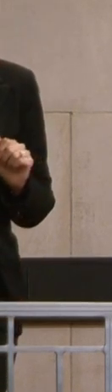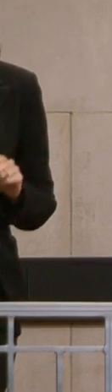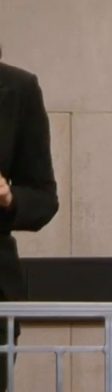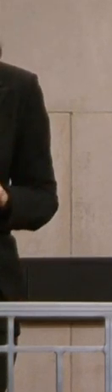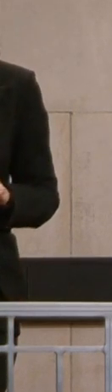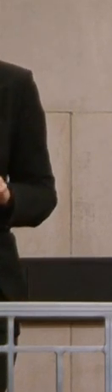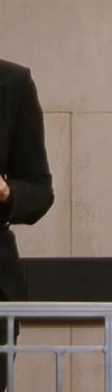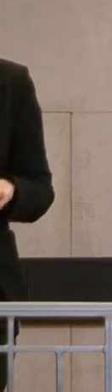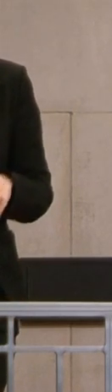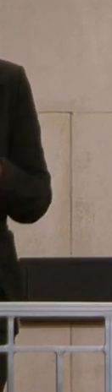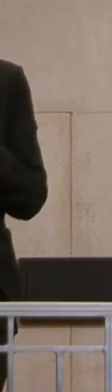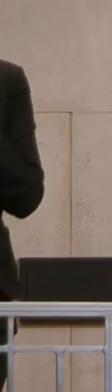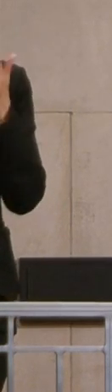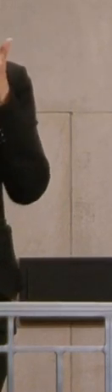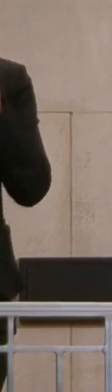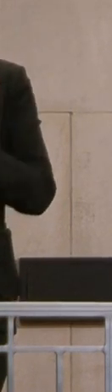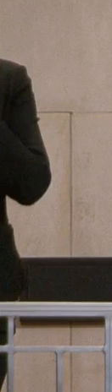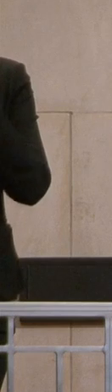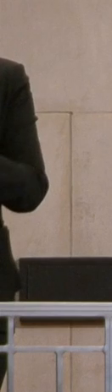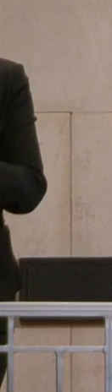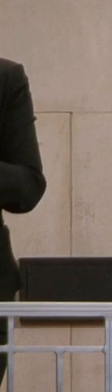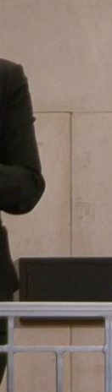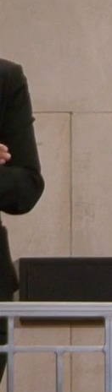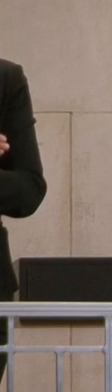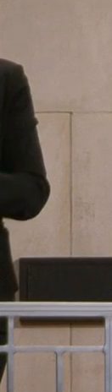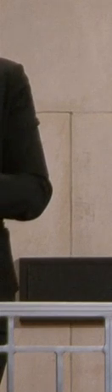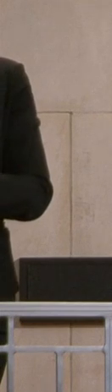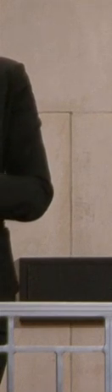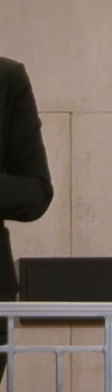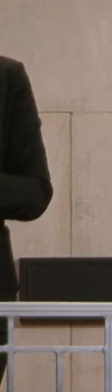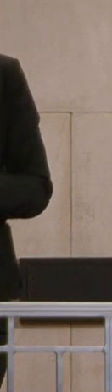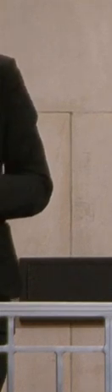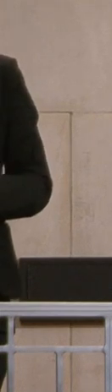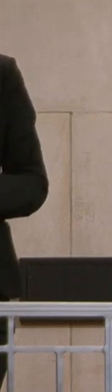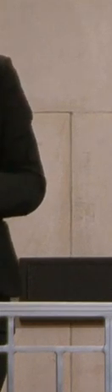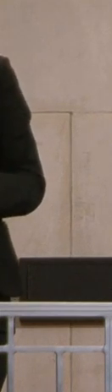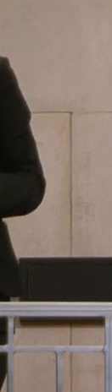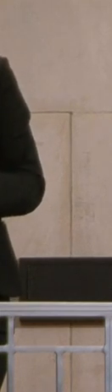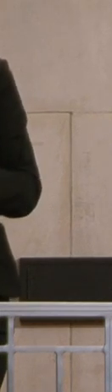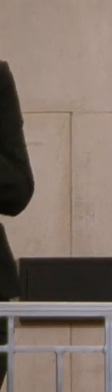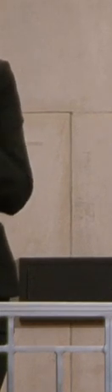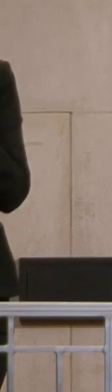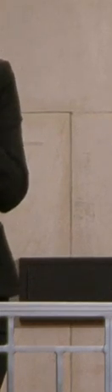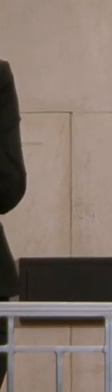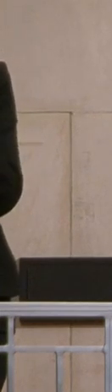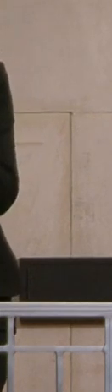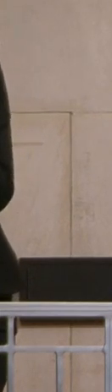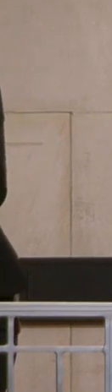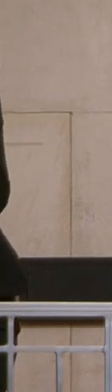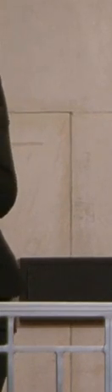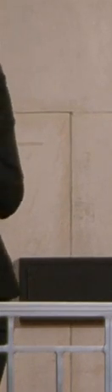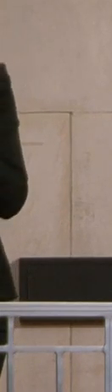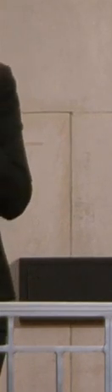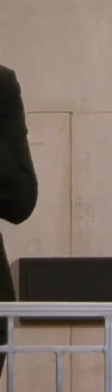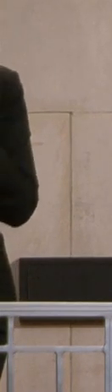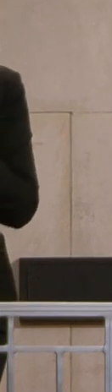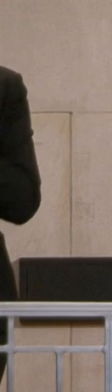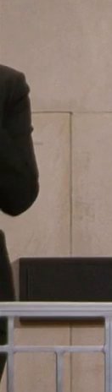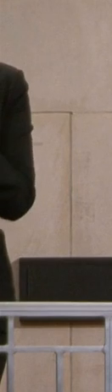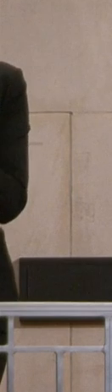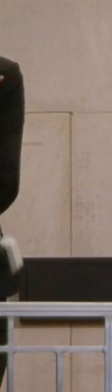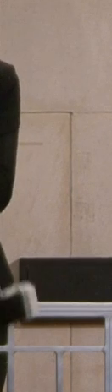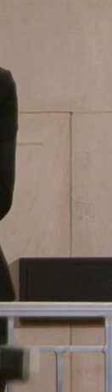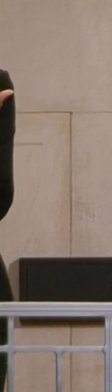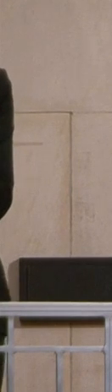recently, when some of the progress we've made, which Attorney General Lynch was alluding to, the past 8 years has been so extraordinary. I